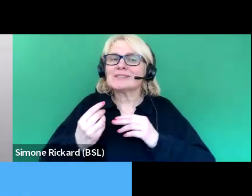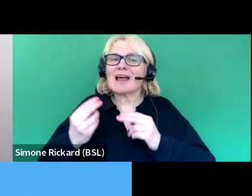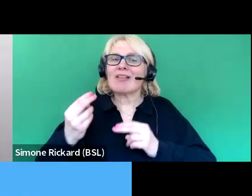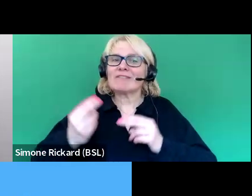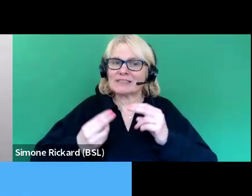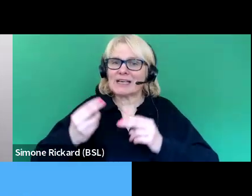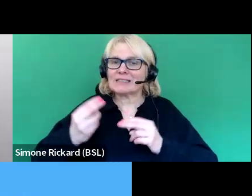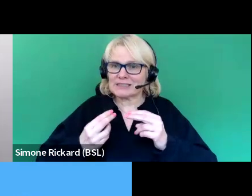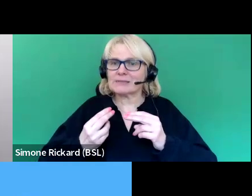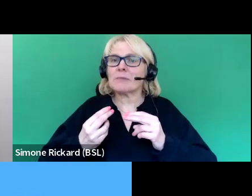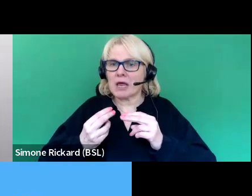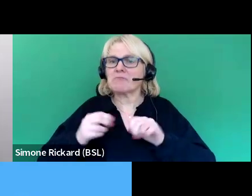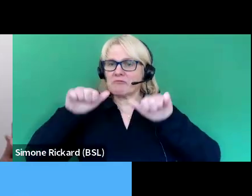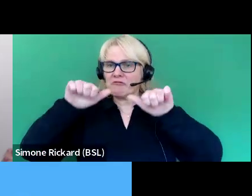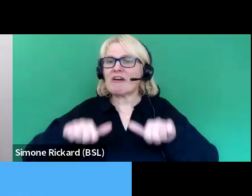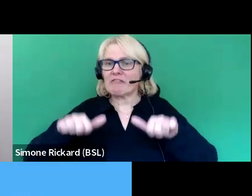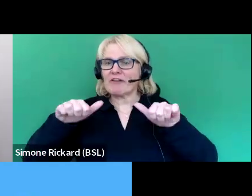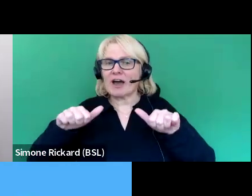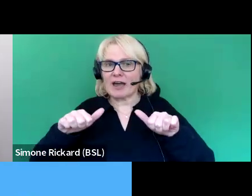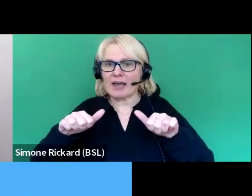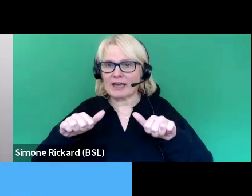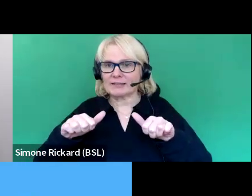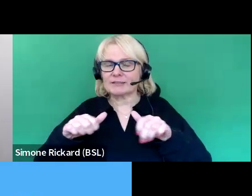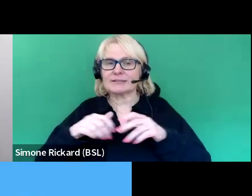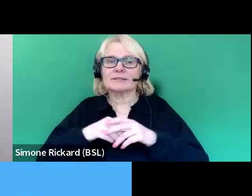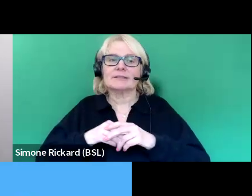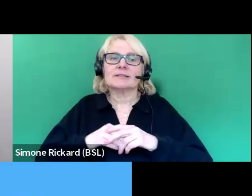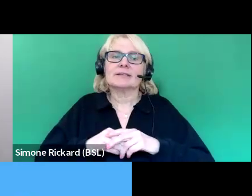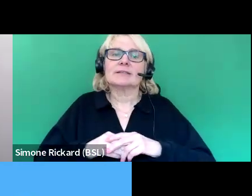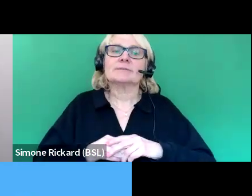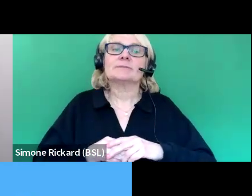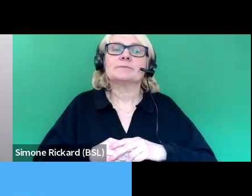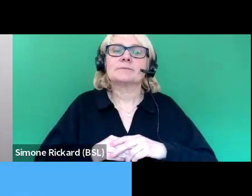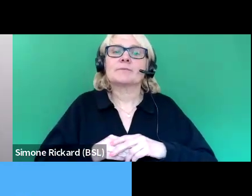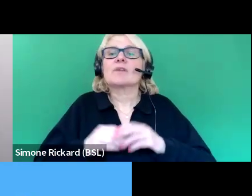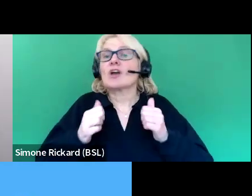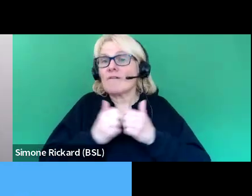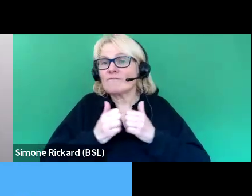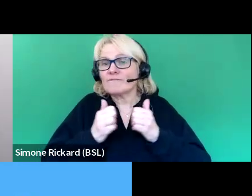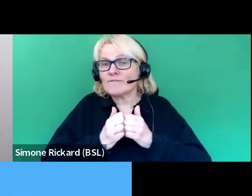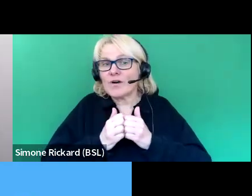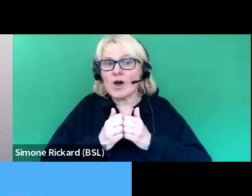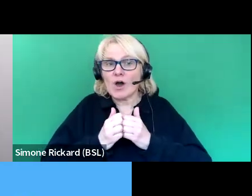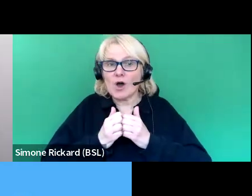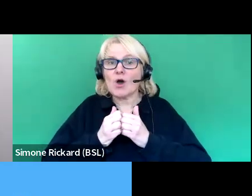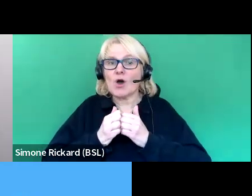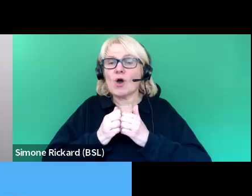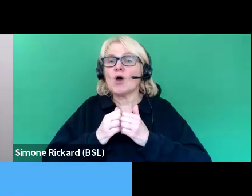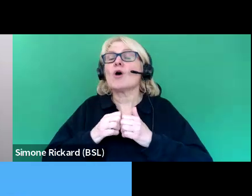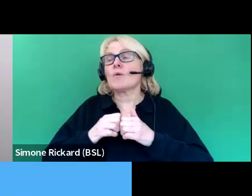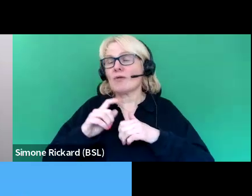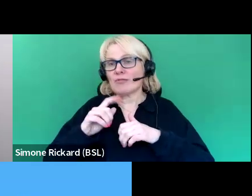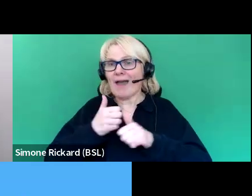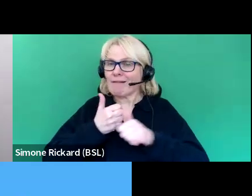externally verified. So it's not just them saying these are our commitments. It's a confirmation that they are employing